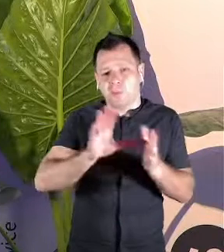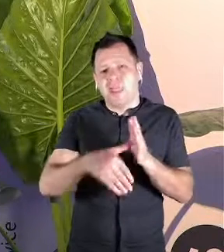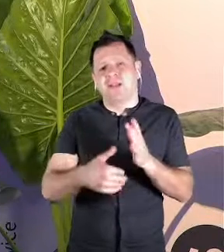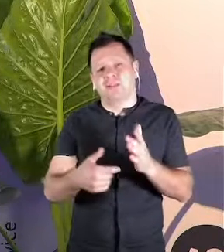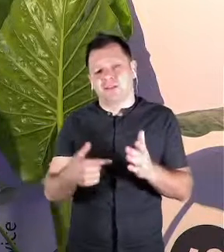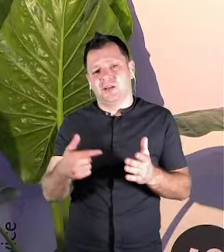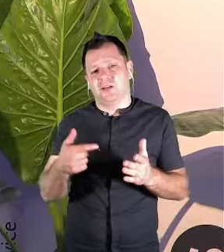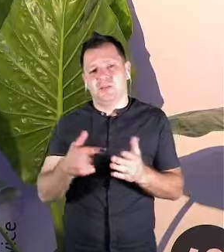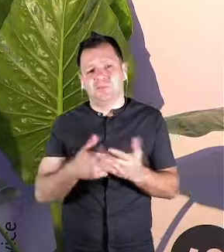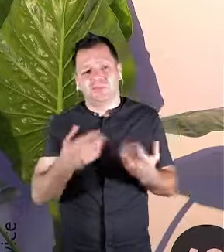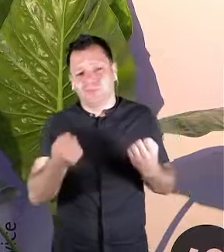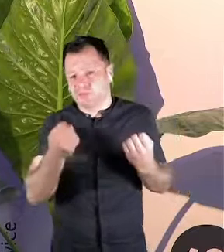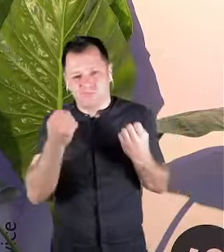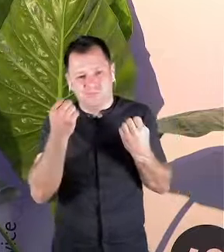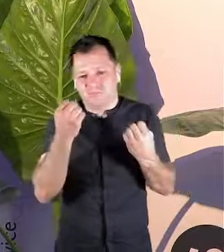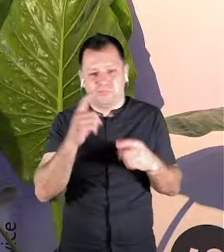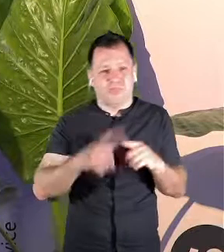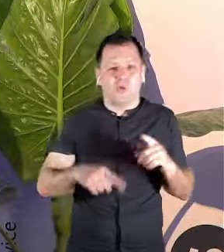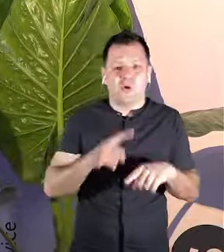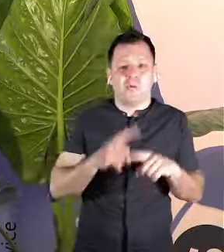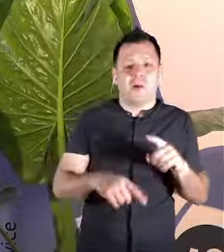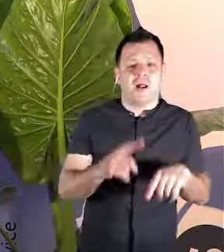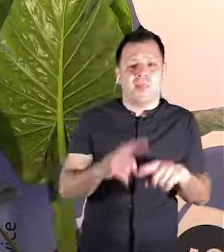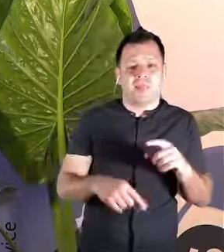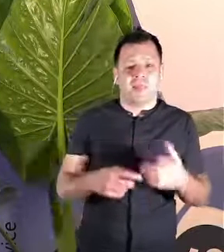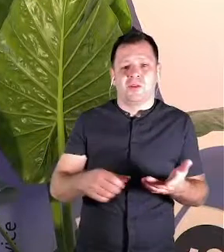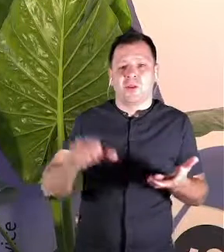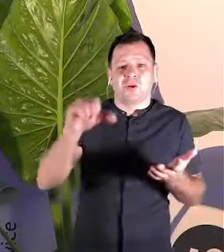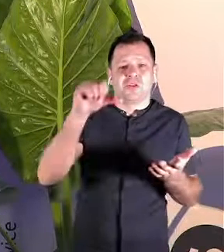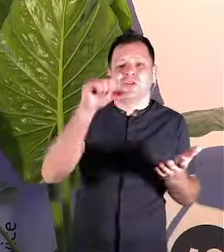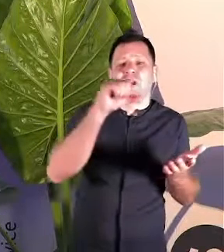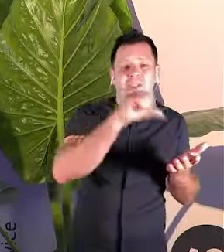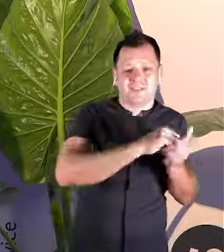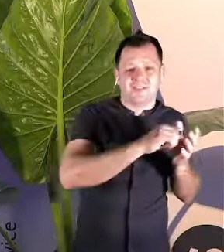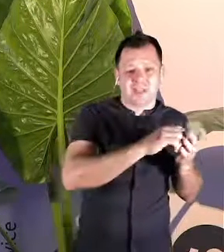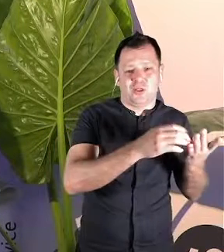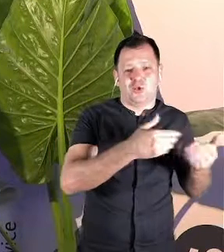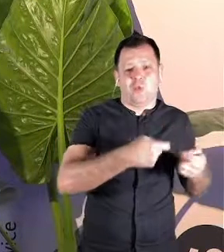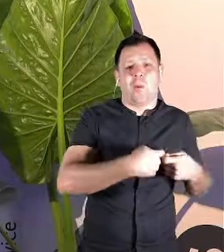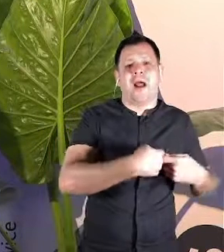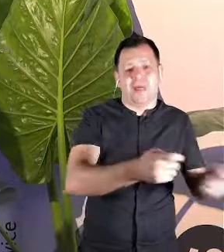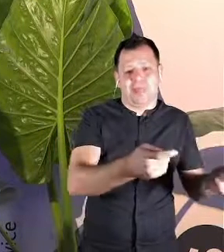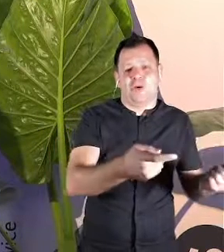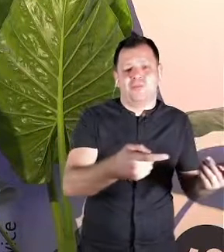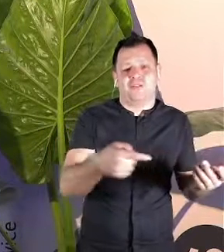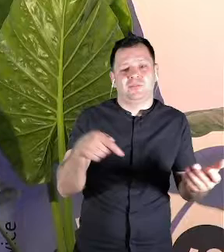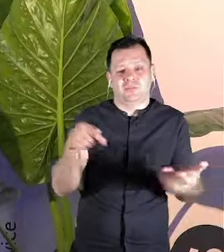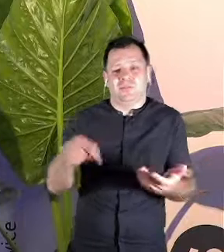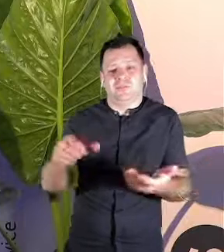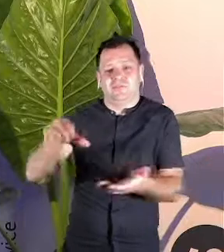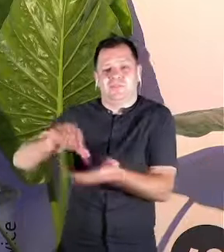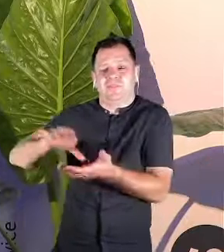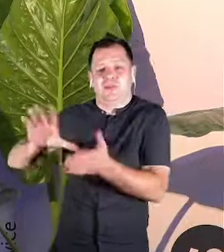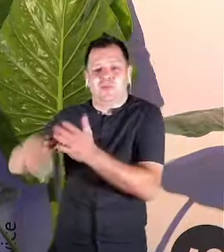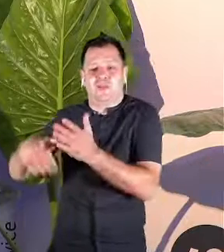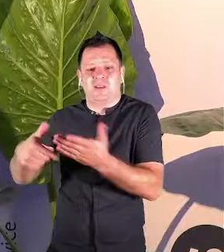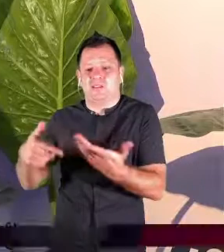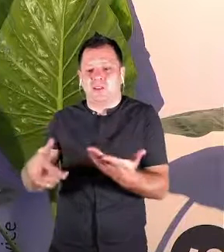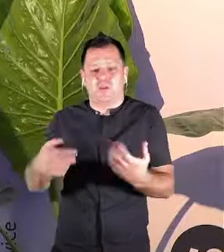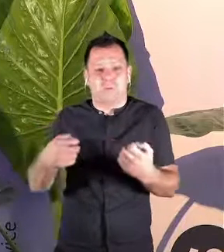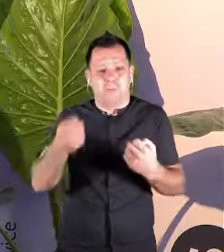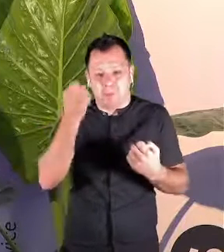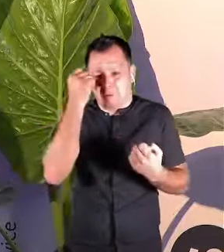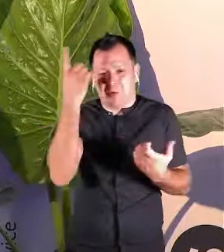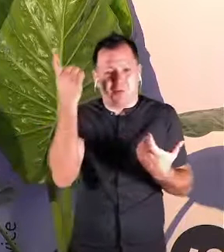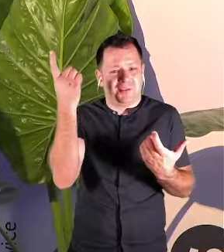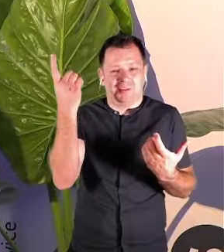is not the best idea. But if it comes to the people who are not trained architects or urbanists and so on,